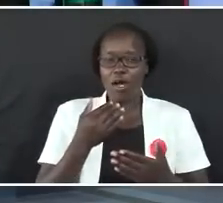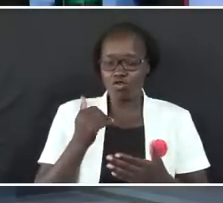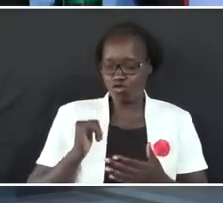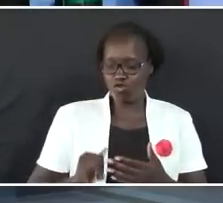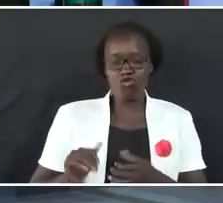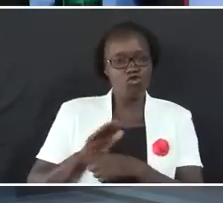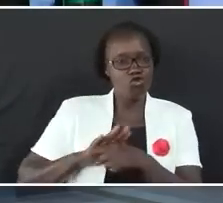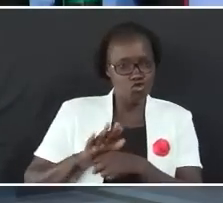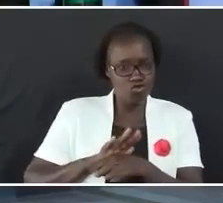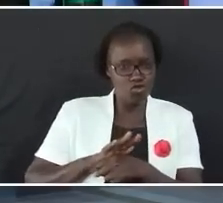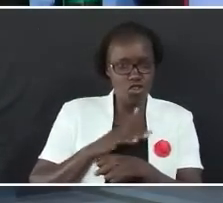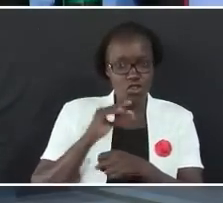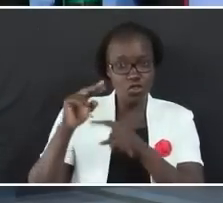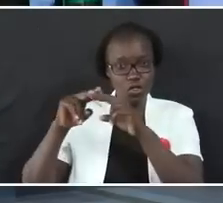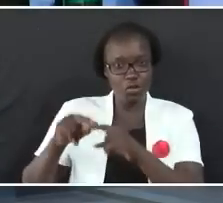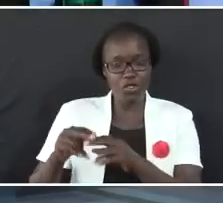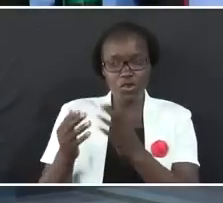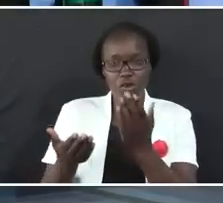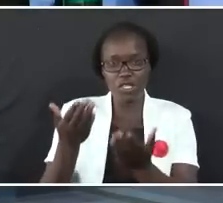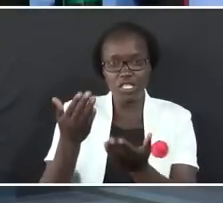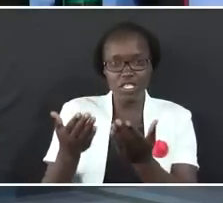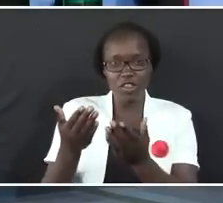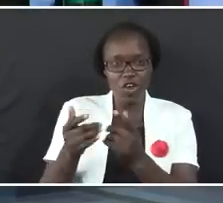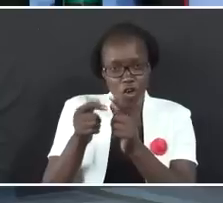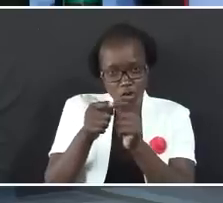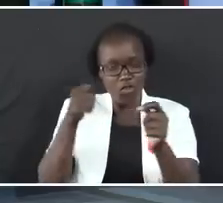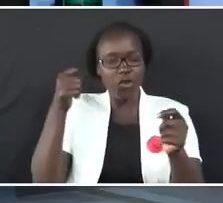full. So it depends on the size of your quiver.